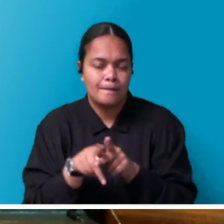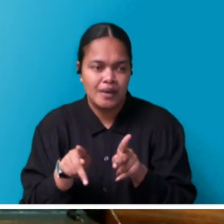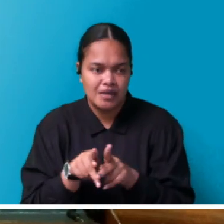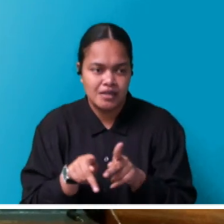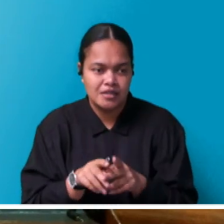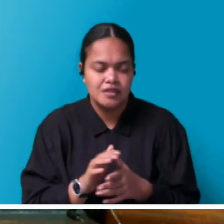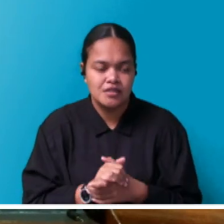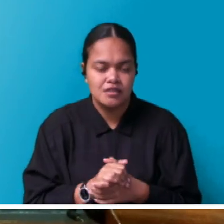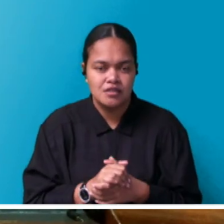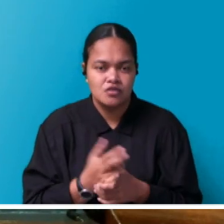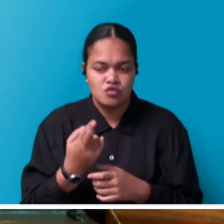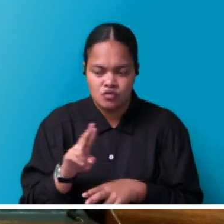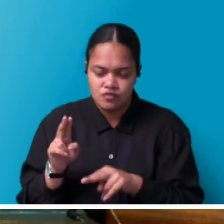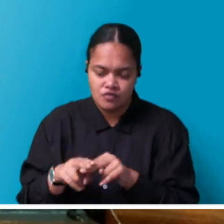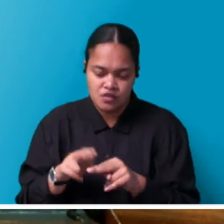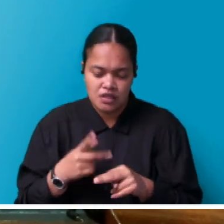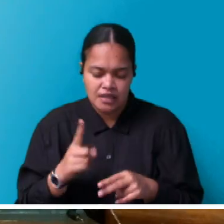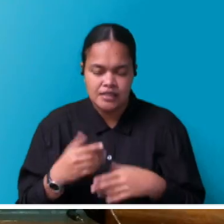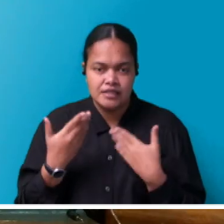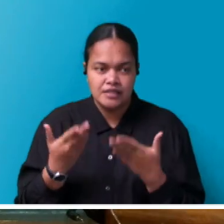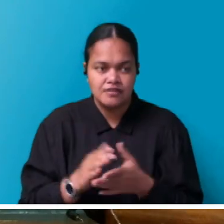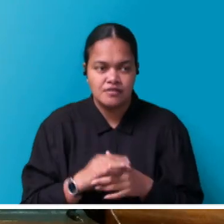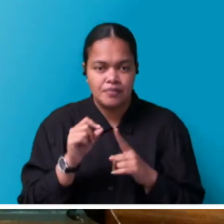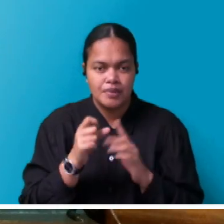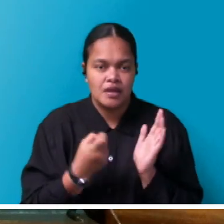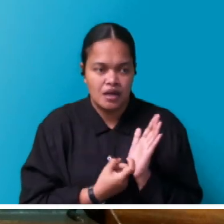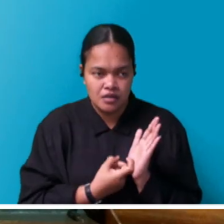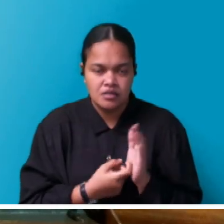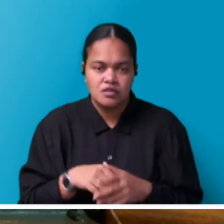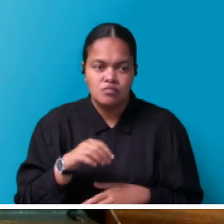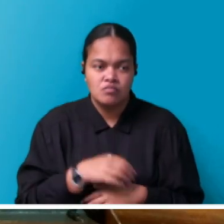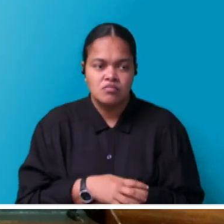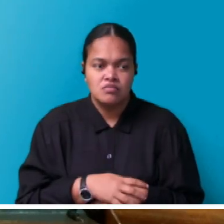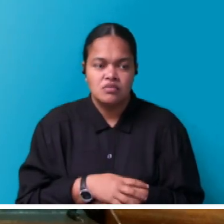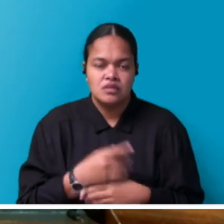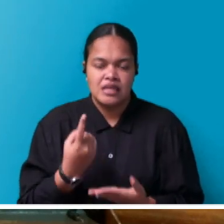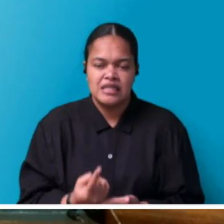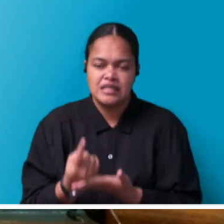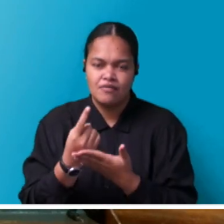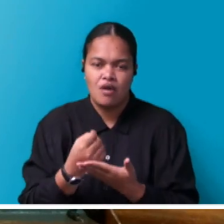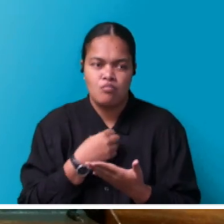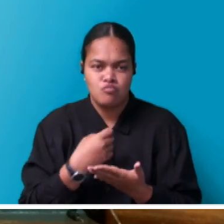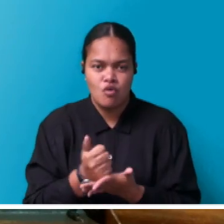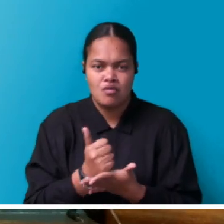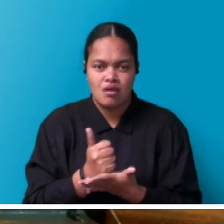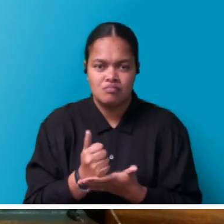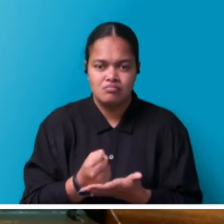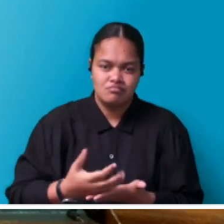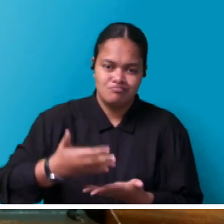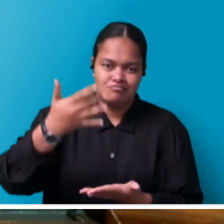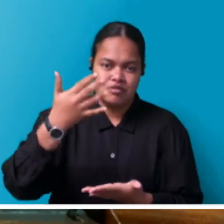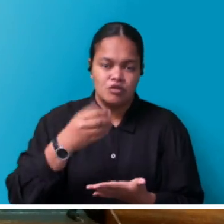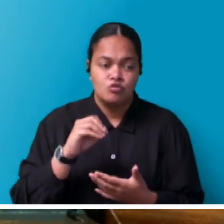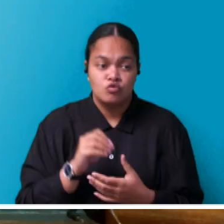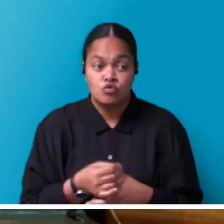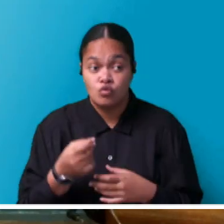to Fiji and give media interviews and PR to lift the profile of Fiji and try and lift numbers. At present,